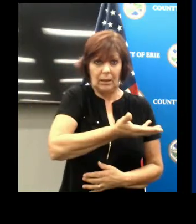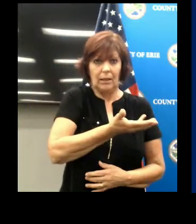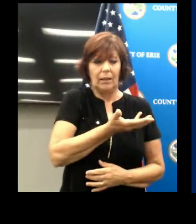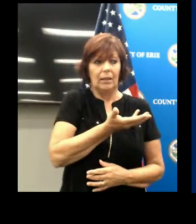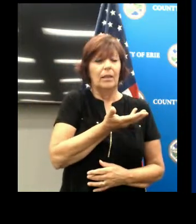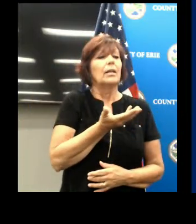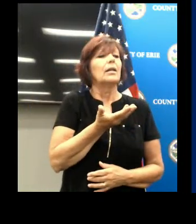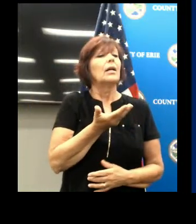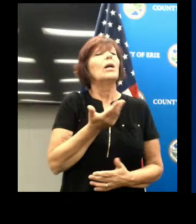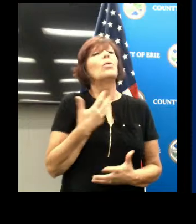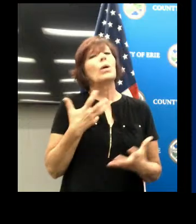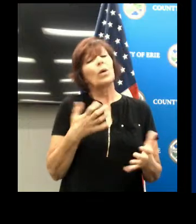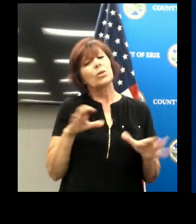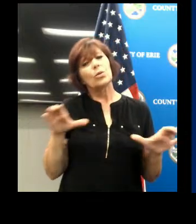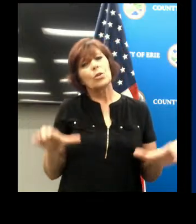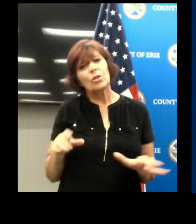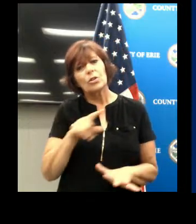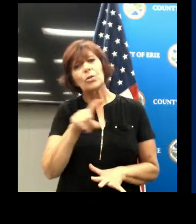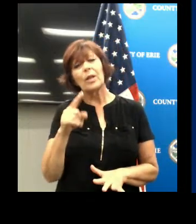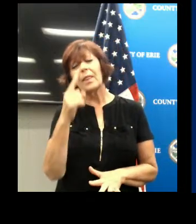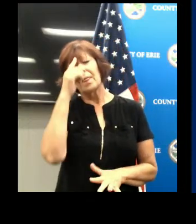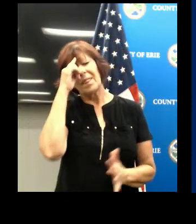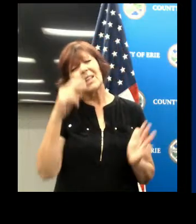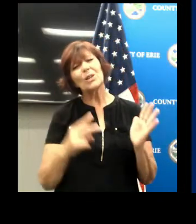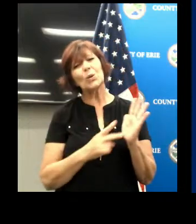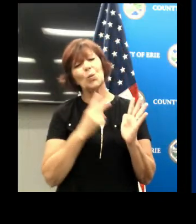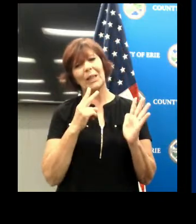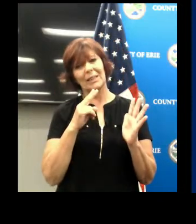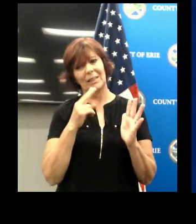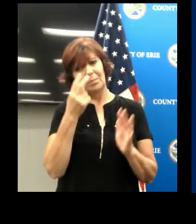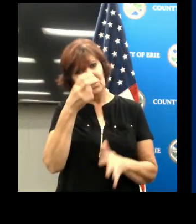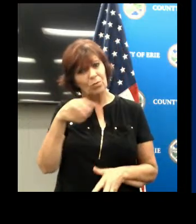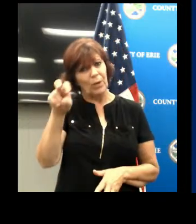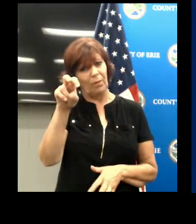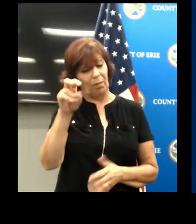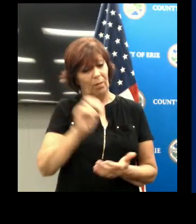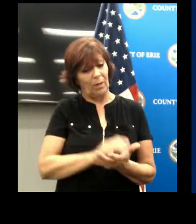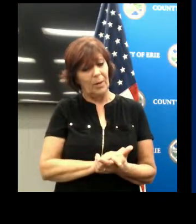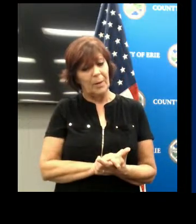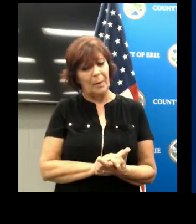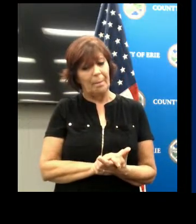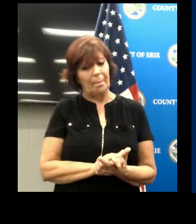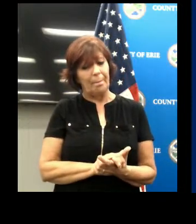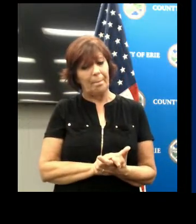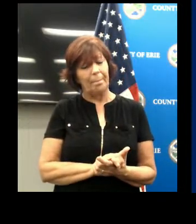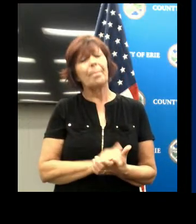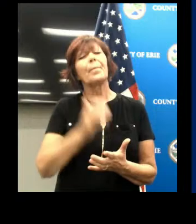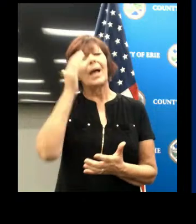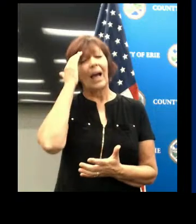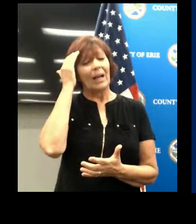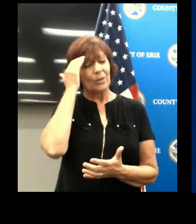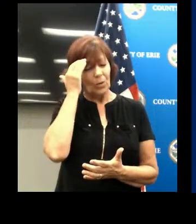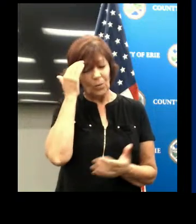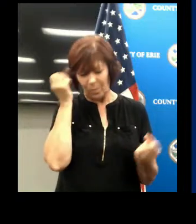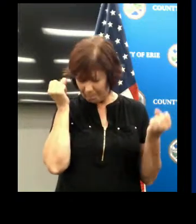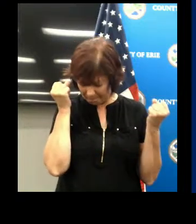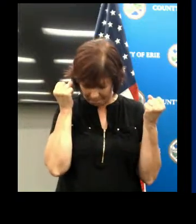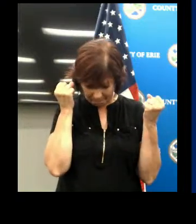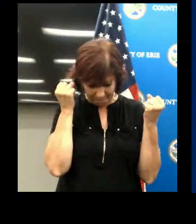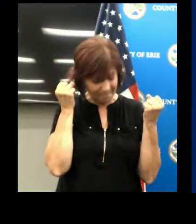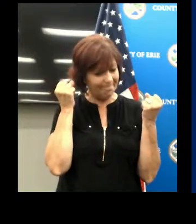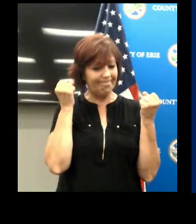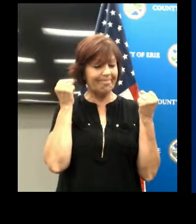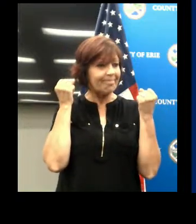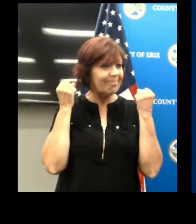we really want to encourage people to think twice about traveling. I mean, I imagine probably double the number of people were traveling